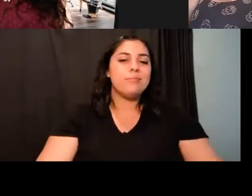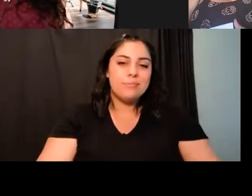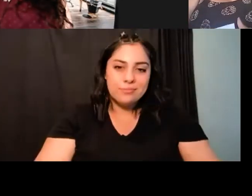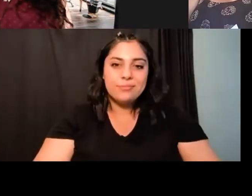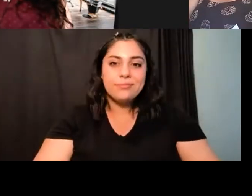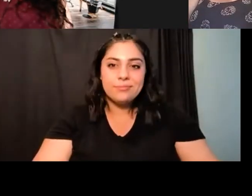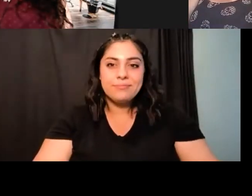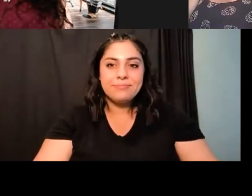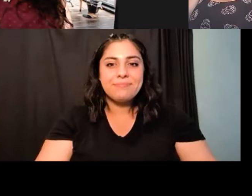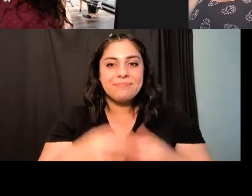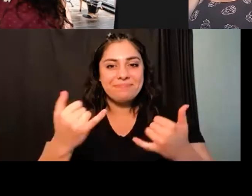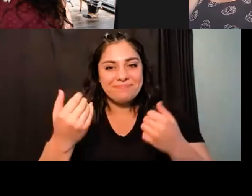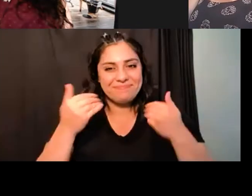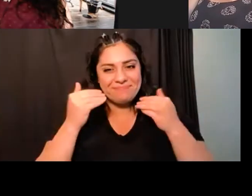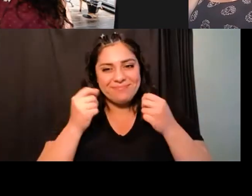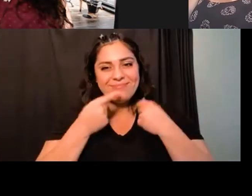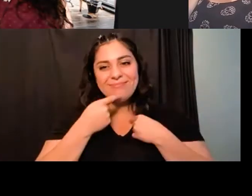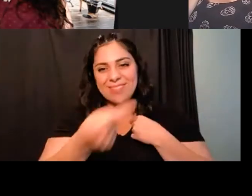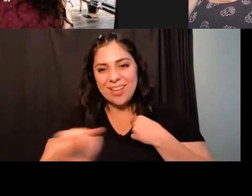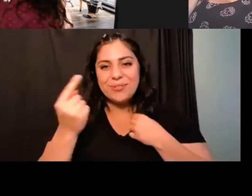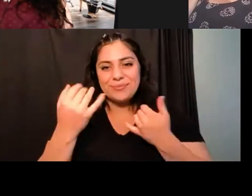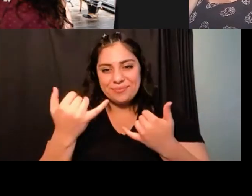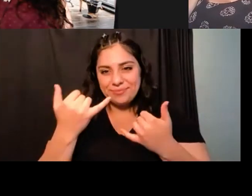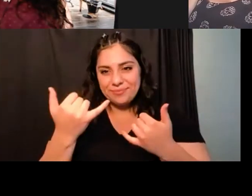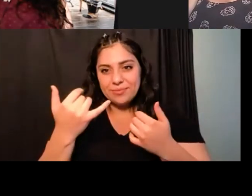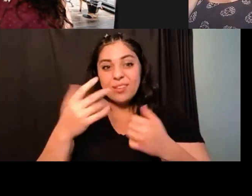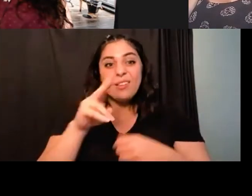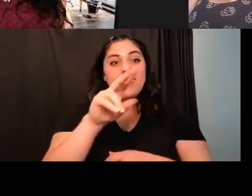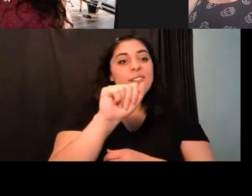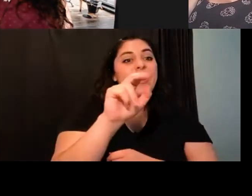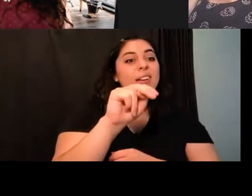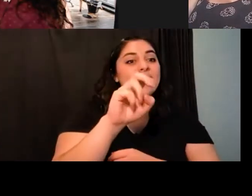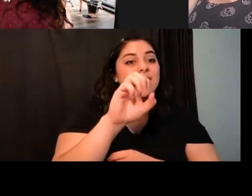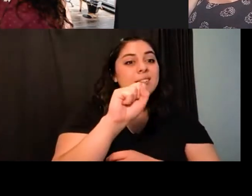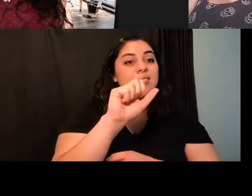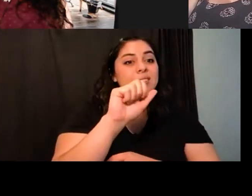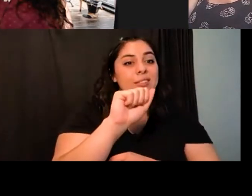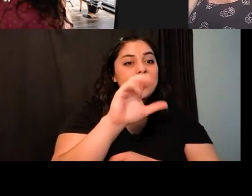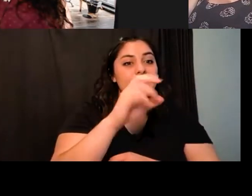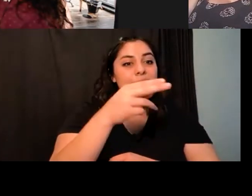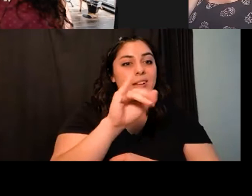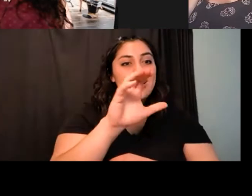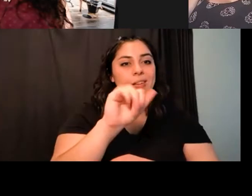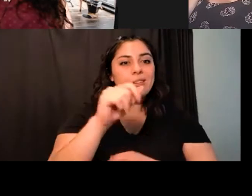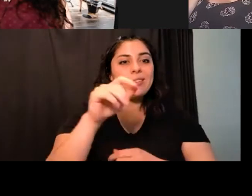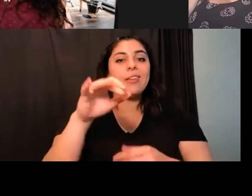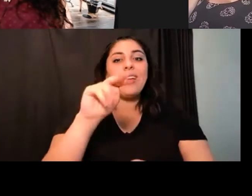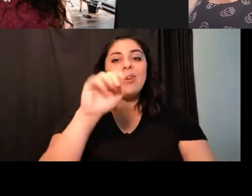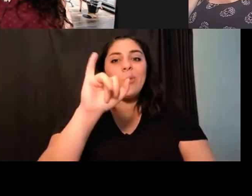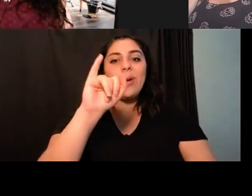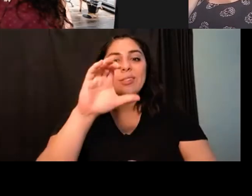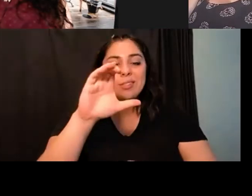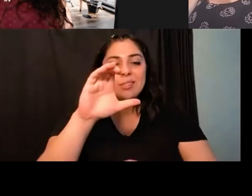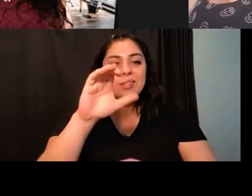I'm going to tell you about them now. First up, Vanessa Chica, who is a New York City educator, writer,